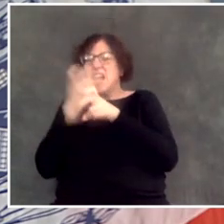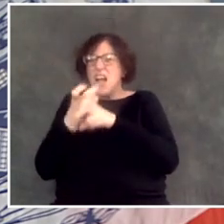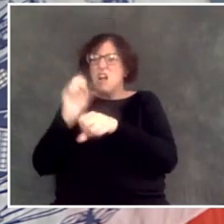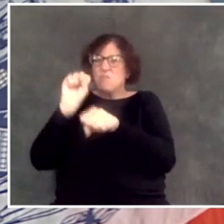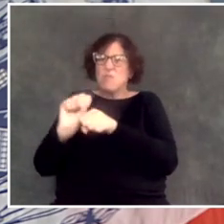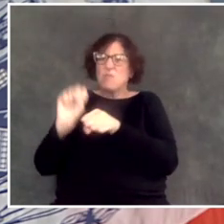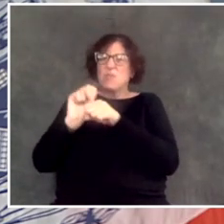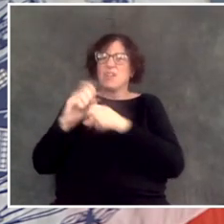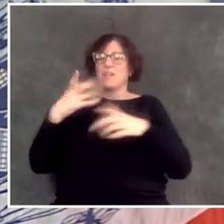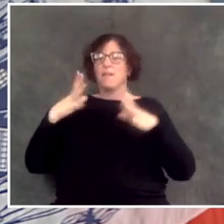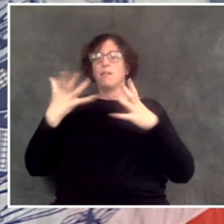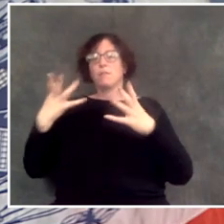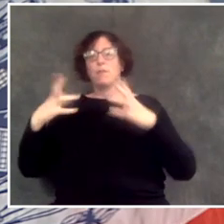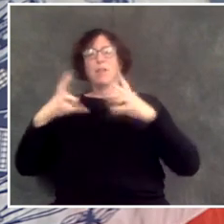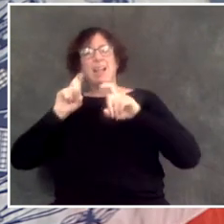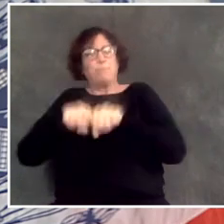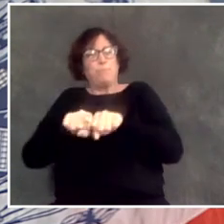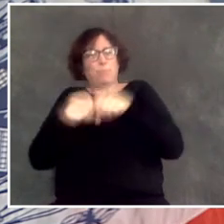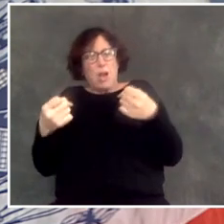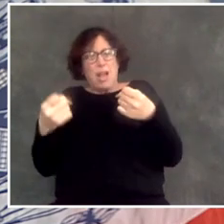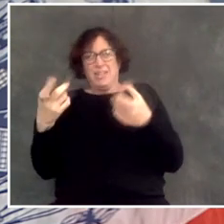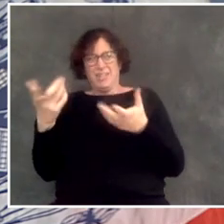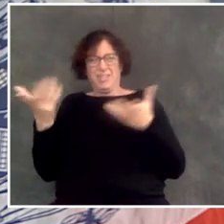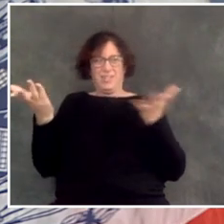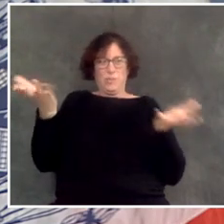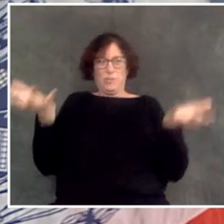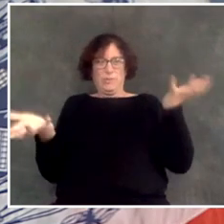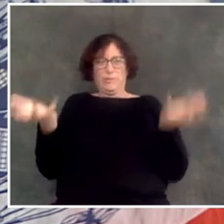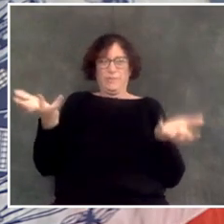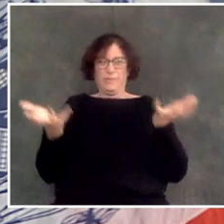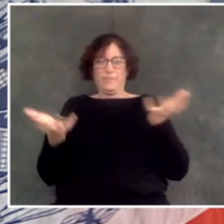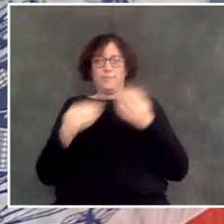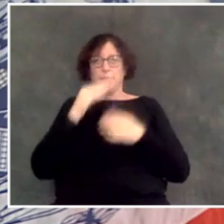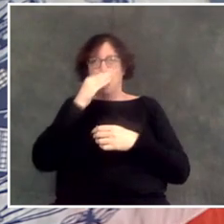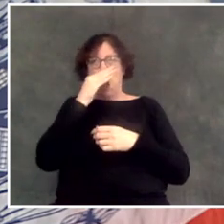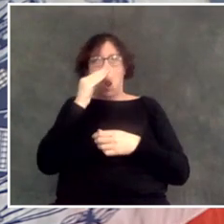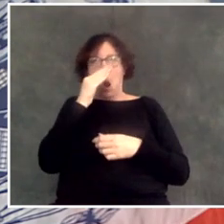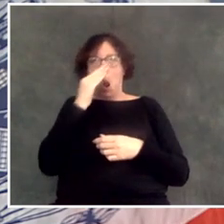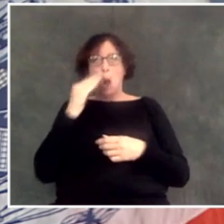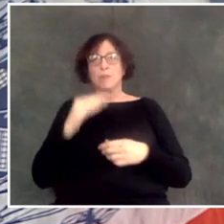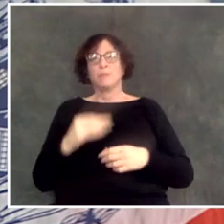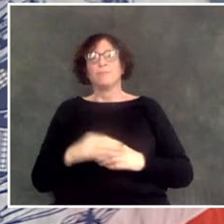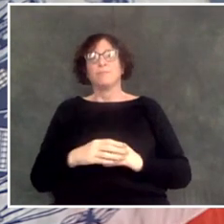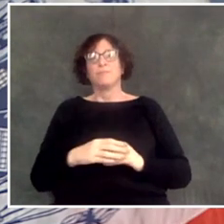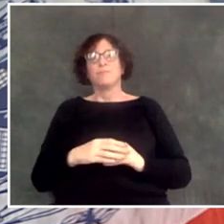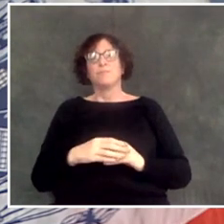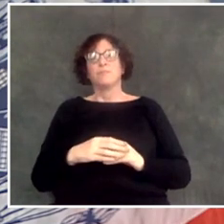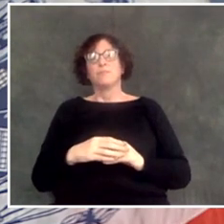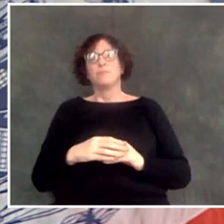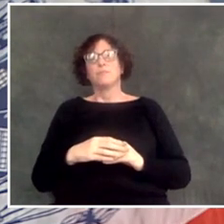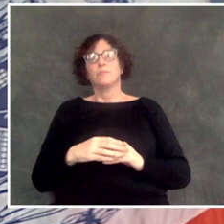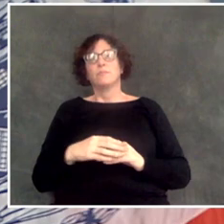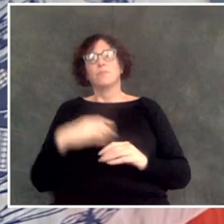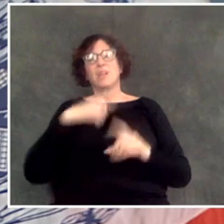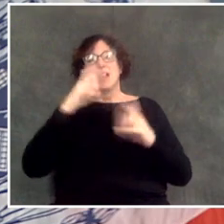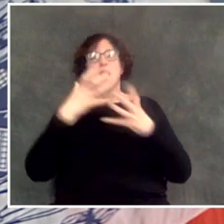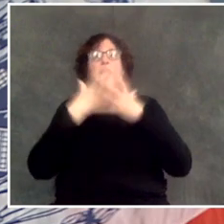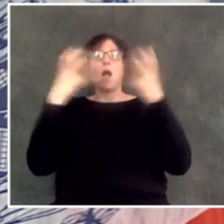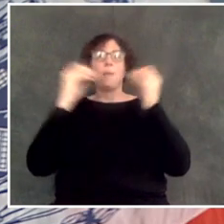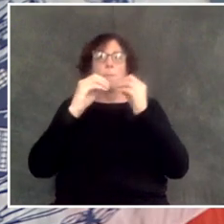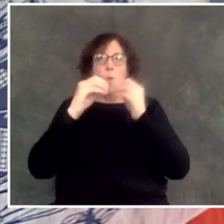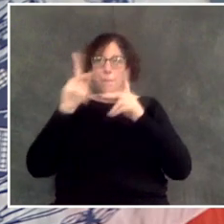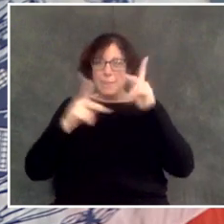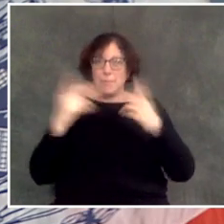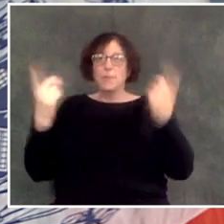dynamic situation. We need those people. We need them exactly when we need them. We need exactly the capacity and experience. And that's part of why I've